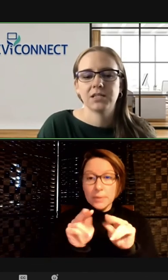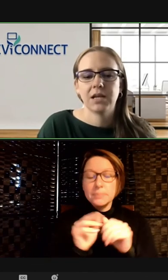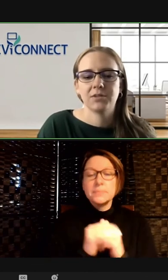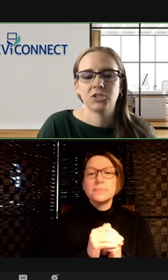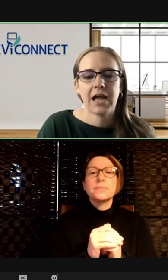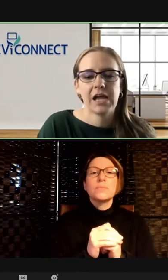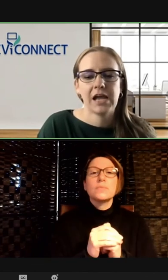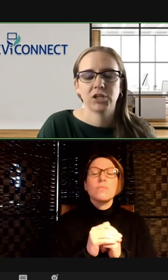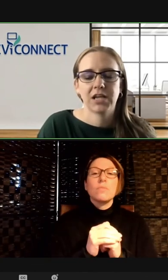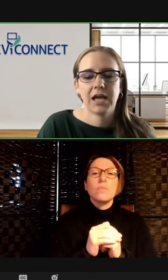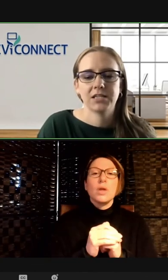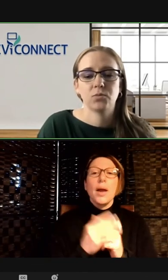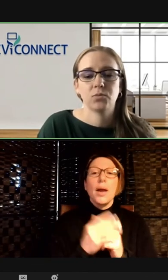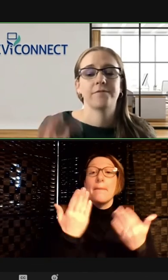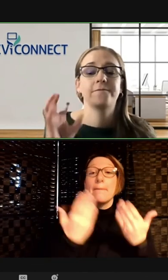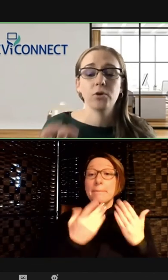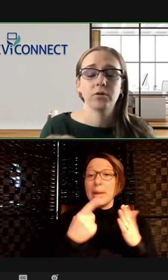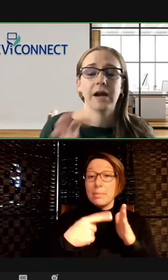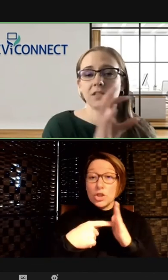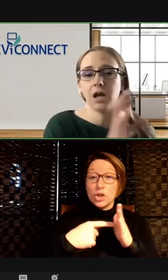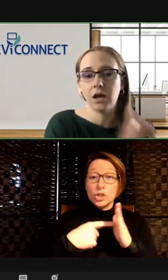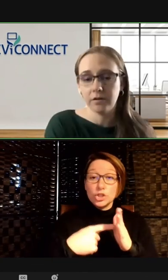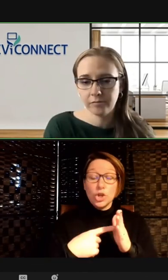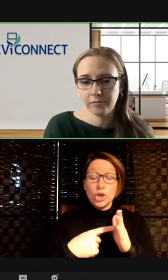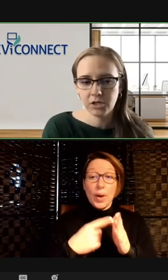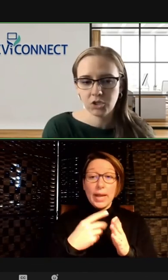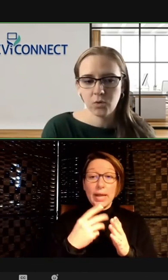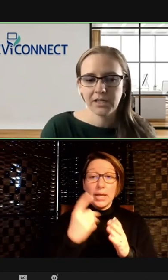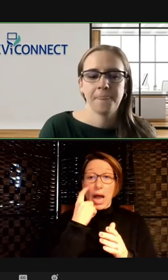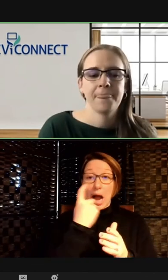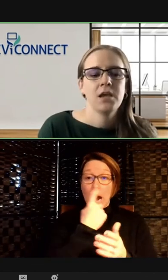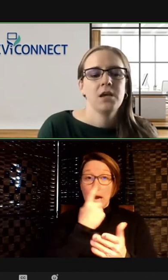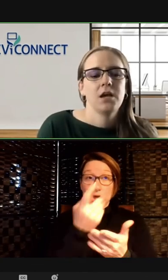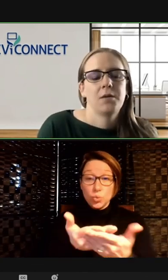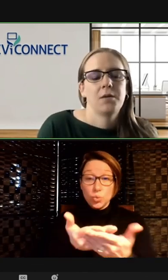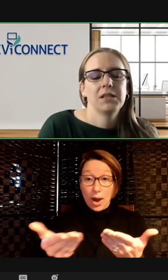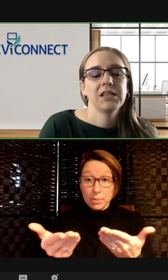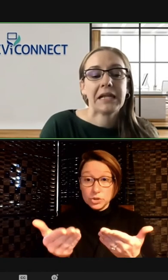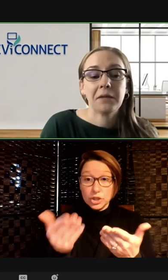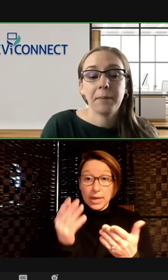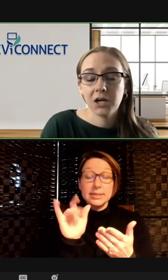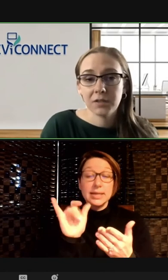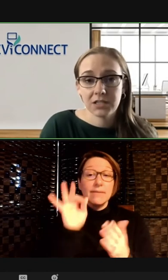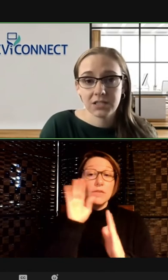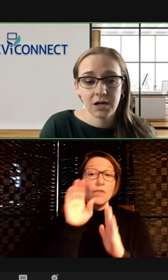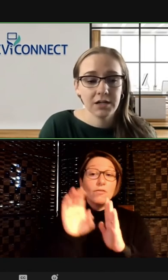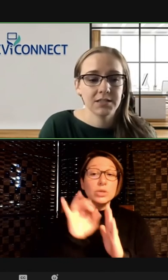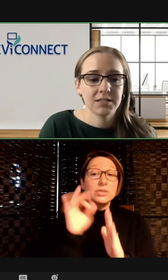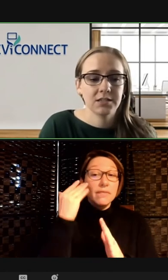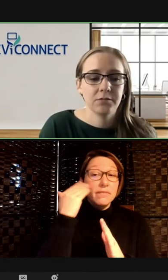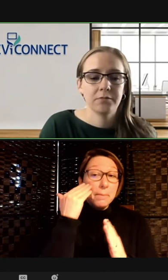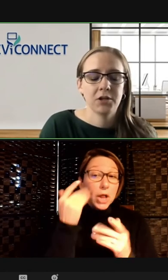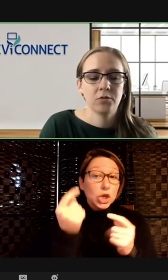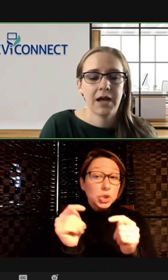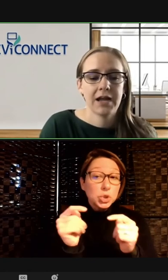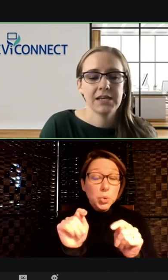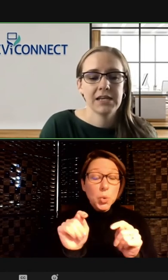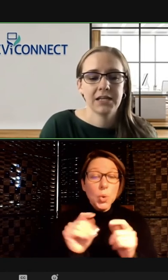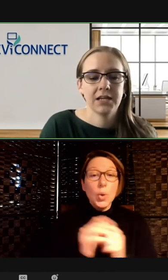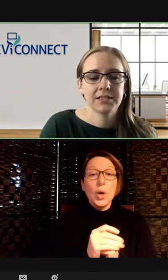to begin to demonstrate eye to object contact with photographs of a familiar toy. Lighting paired with the target is